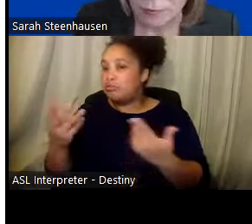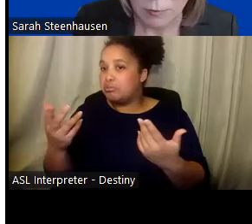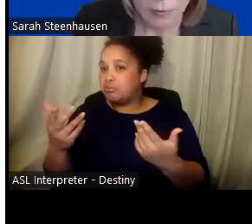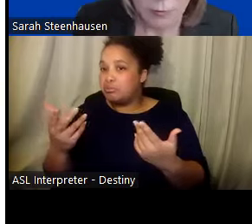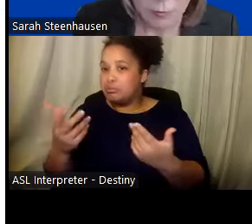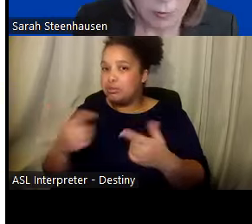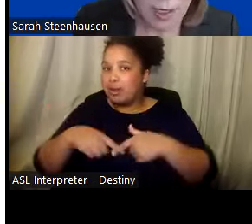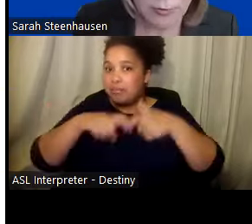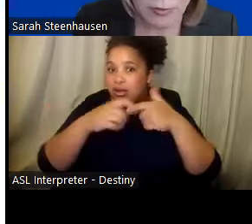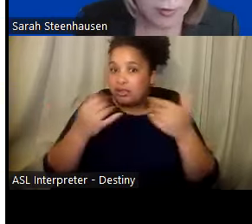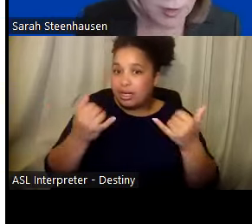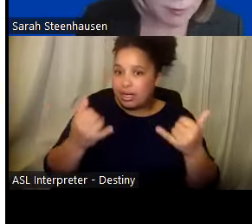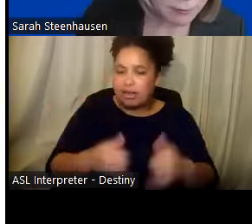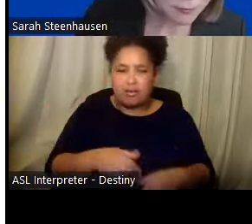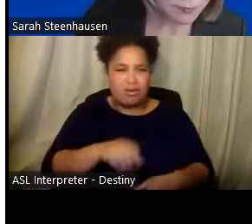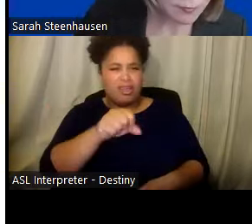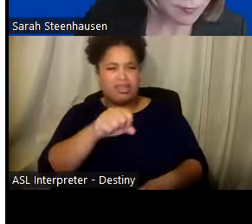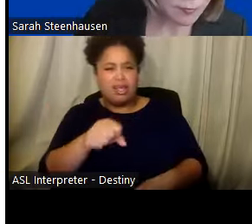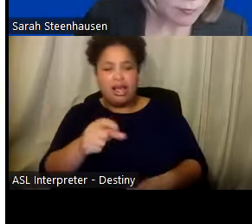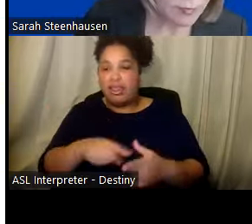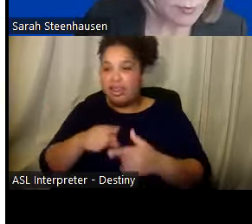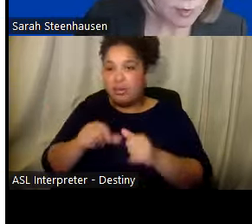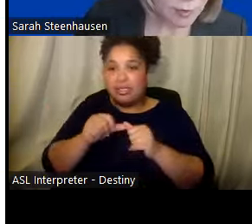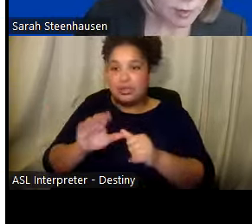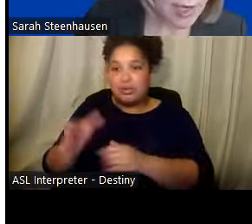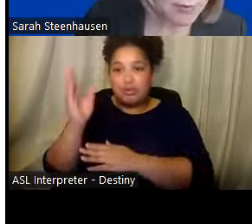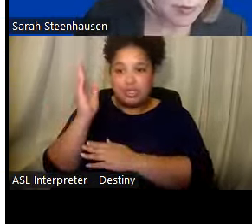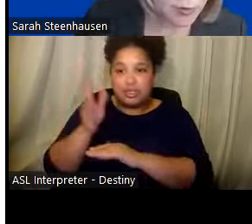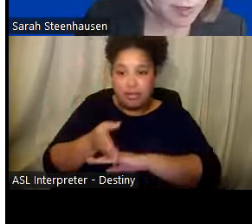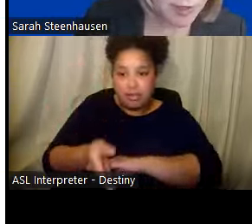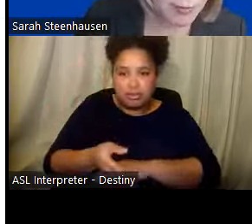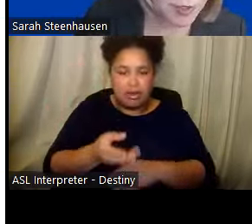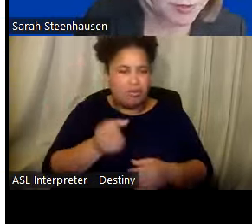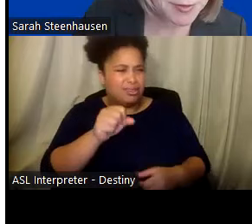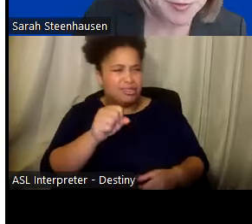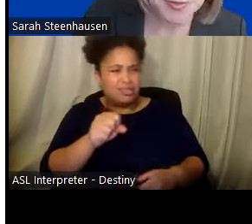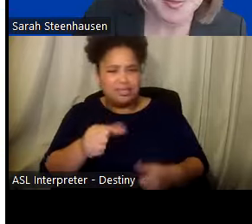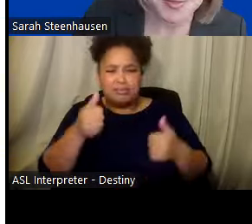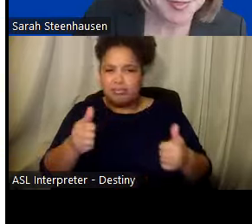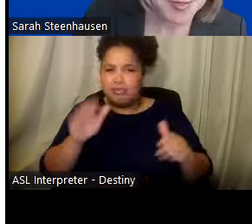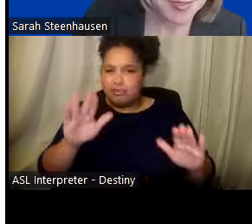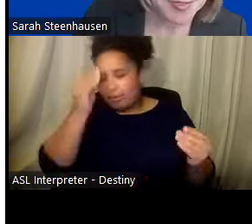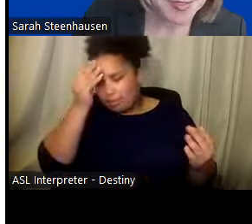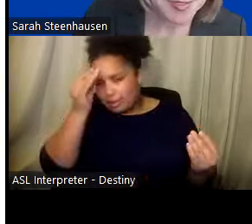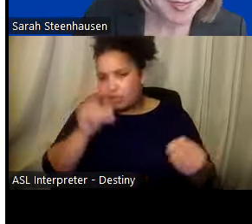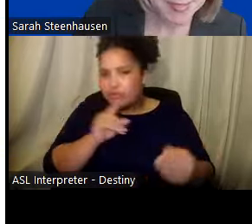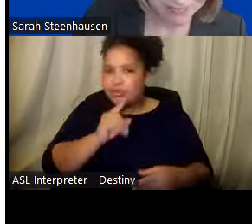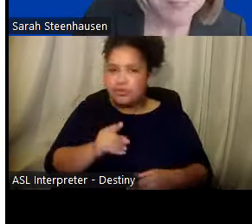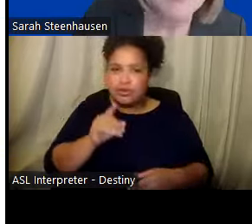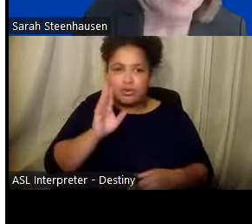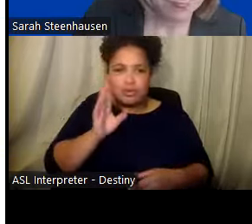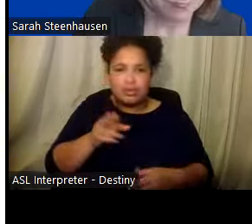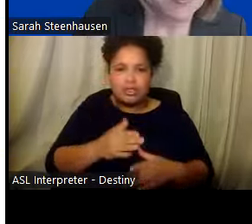a pause and continue your presentation afterwards with the great information I'm sure Renita will share, that will